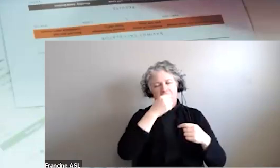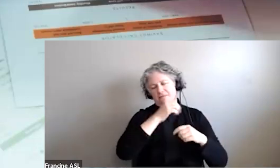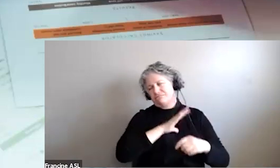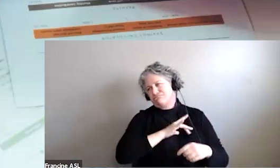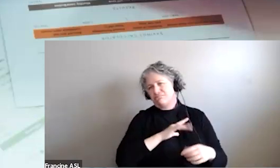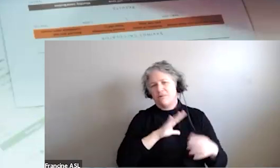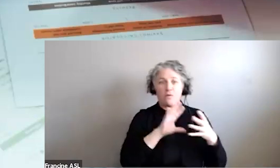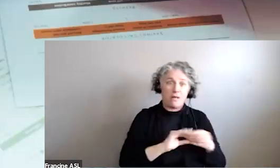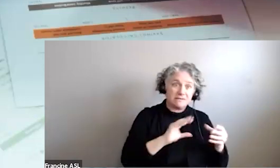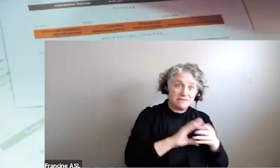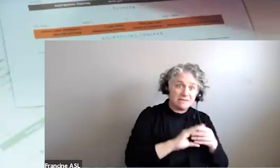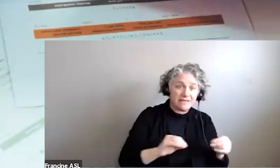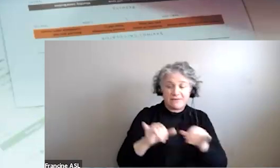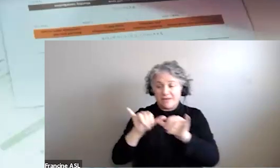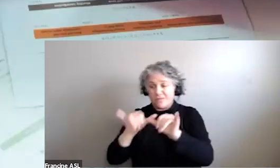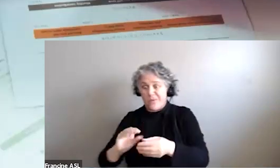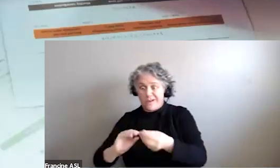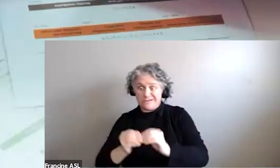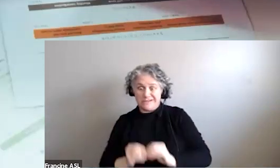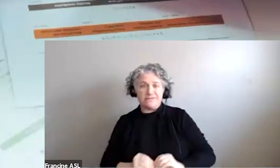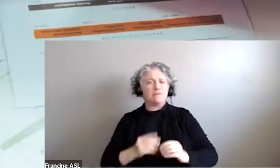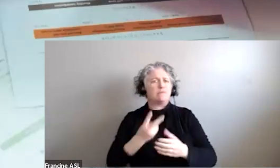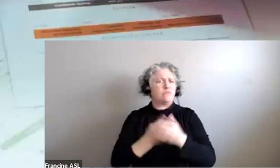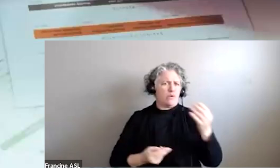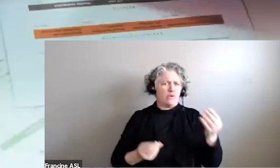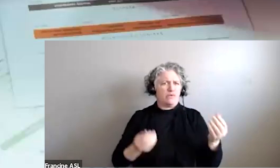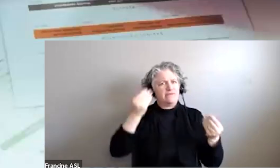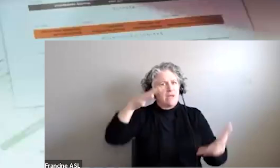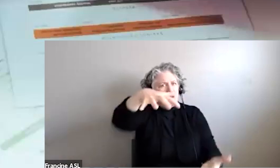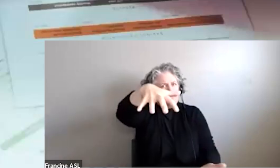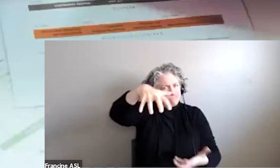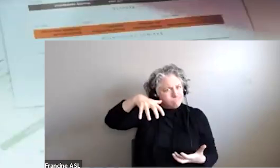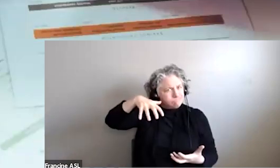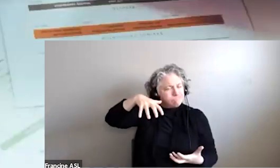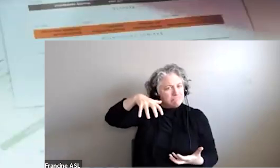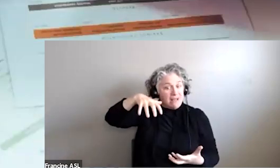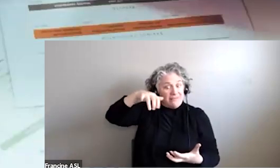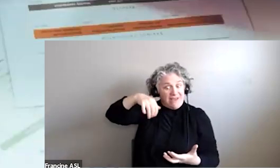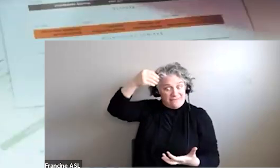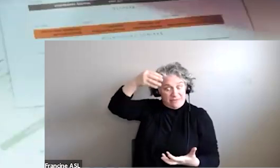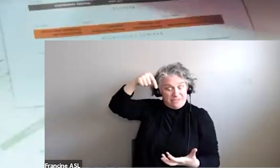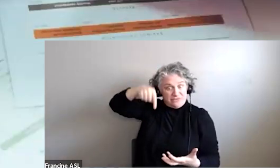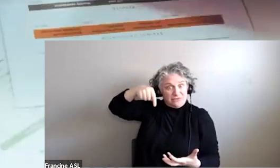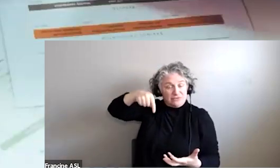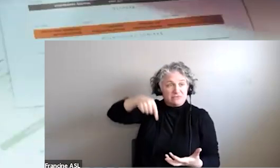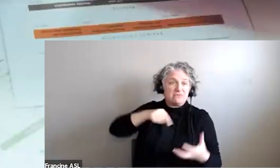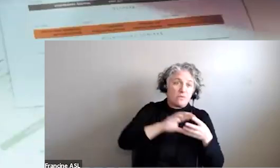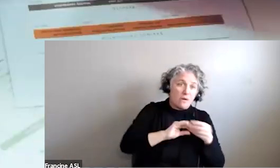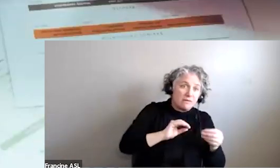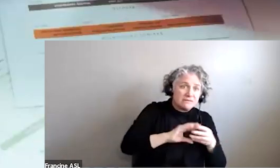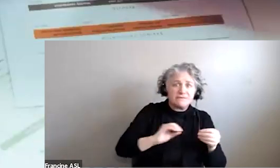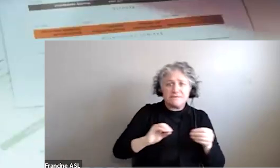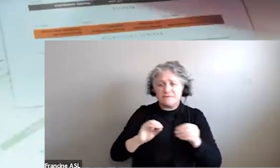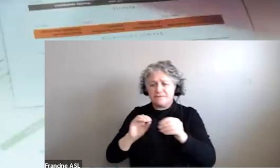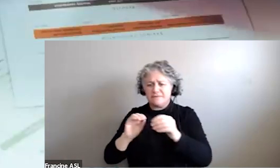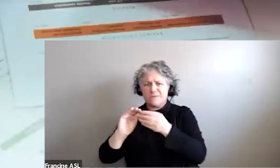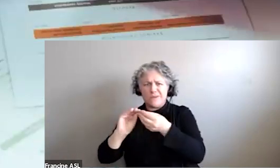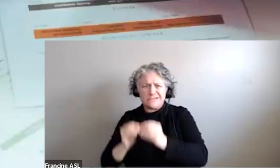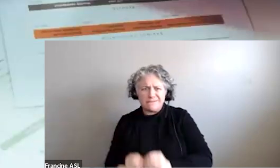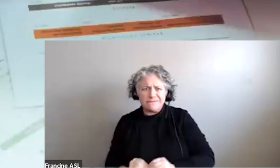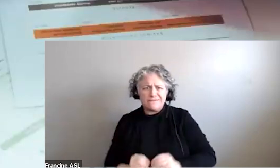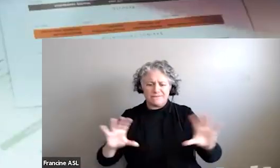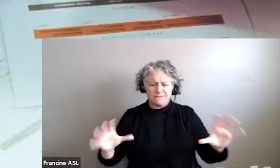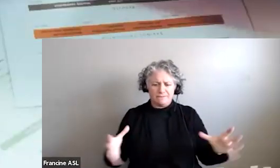qualitative and quantitative information. And we're using that information to help us improve and to demonstrate